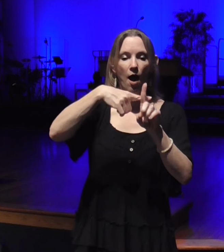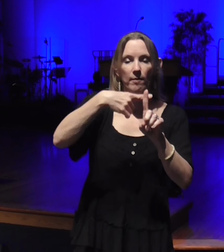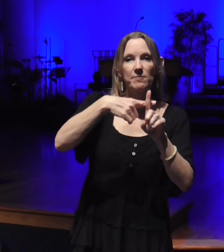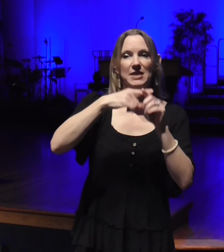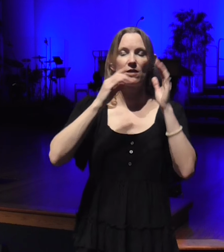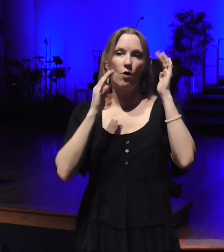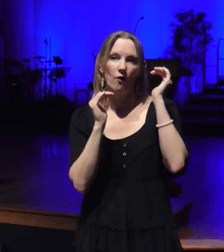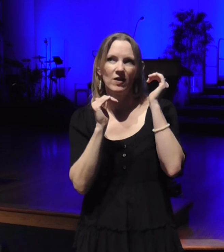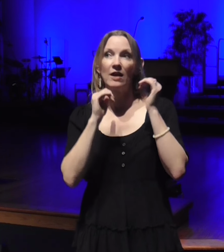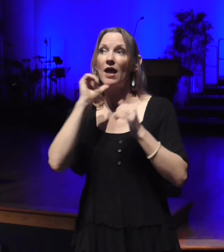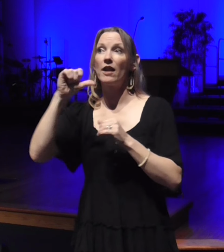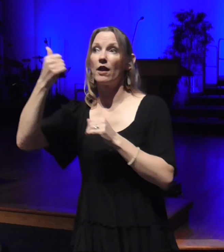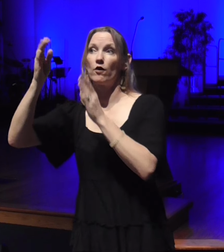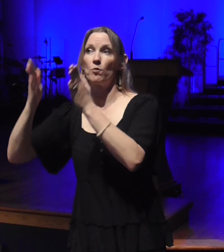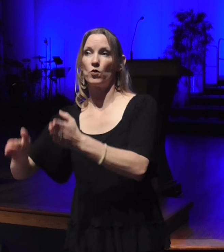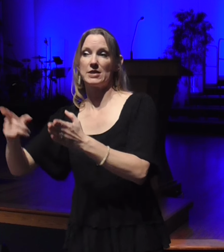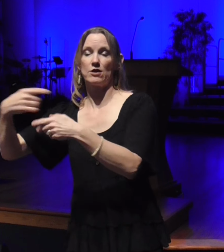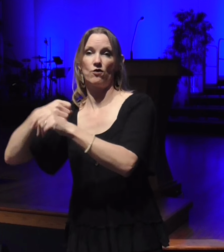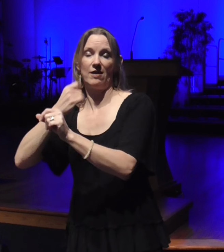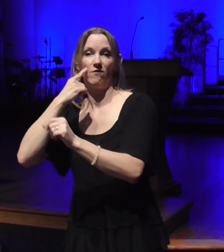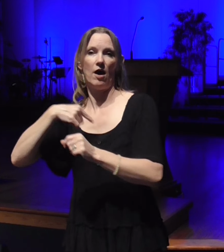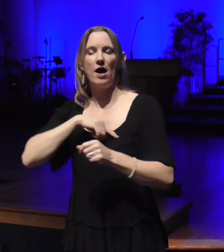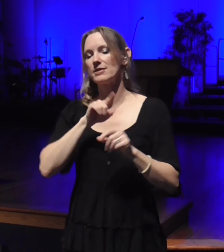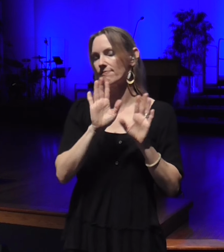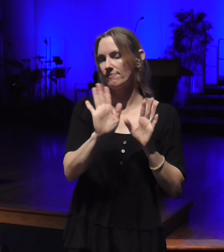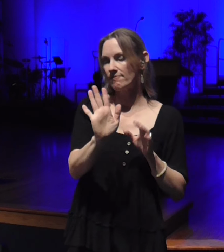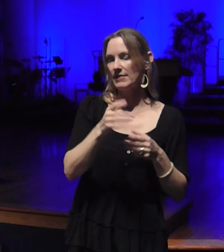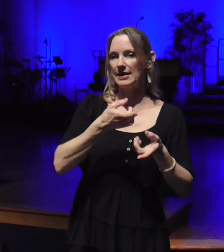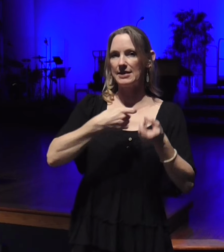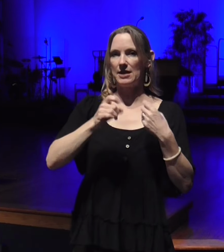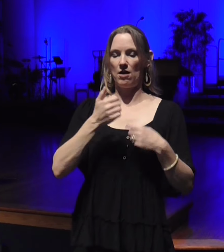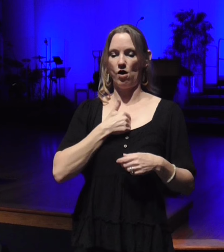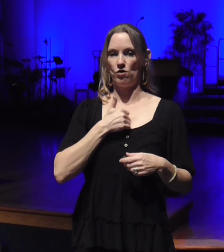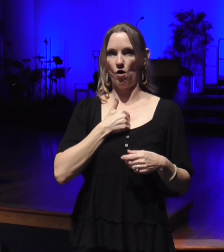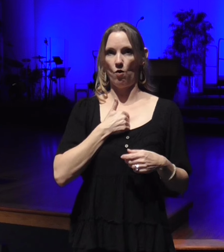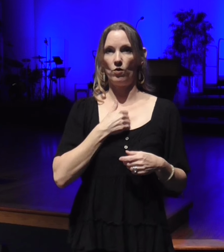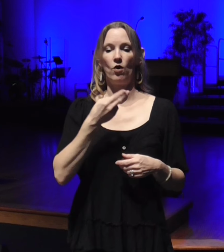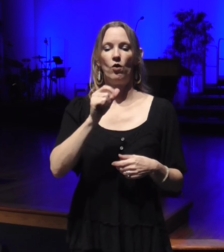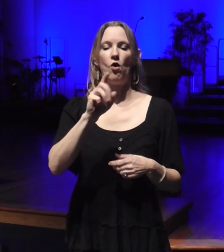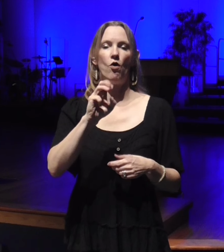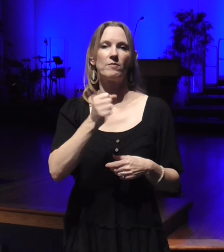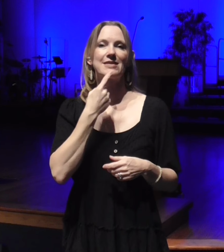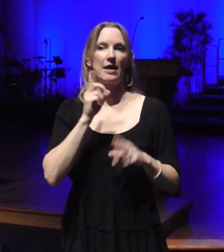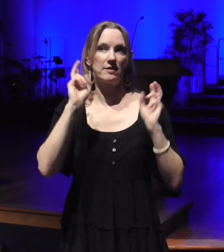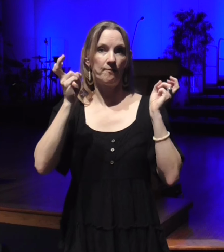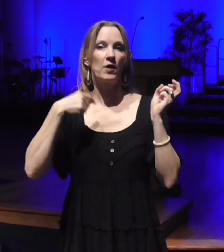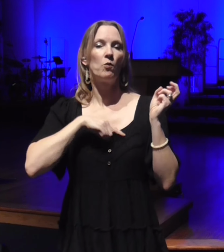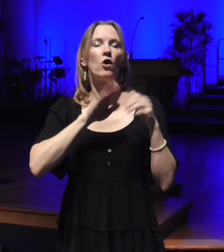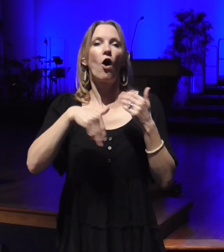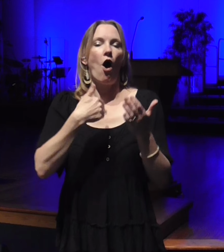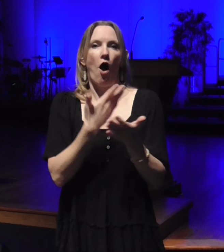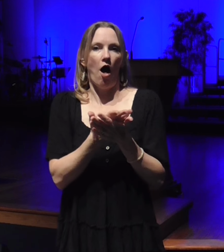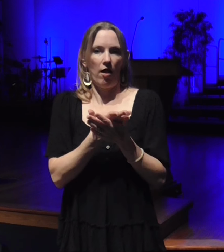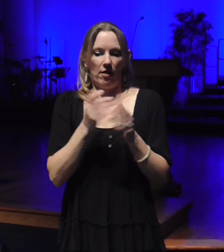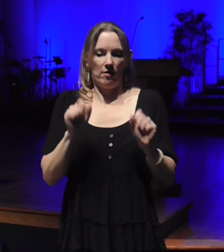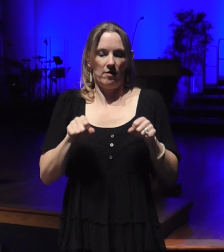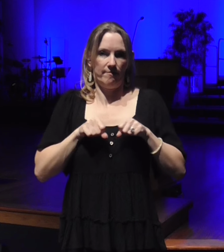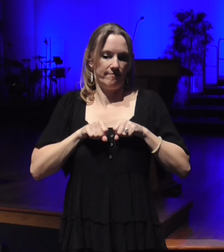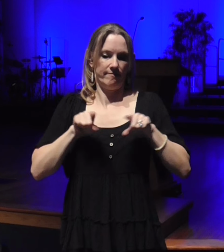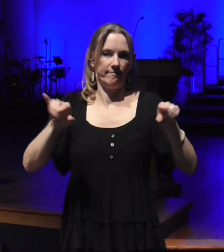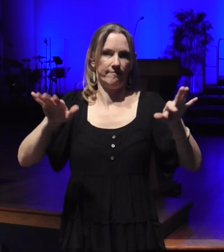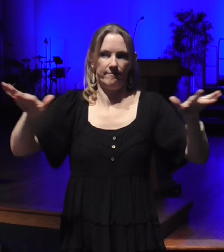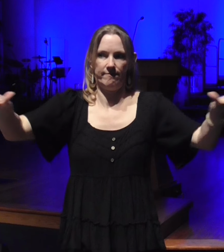someone else's that's manufactured for us, but our own. Holmes shares, we are all broadcasting stations, whether we know it